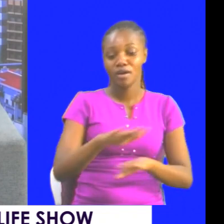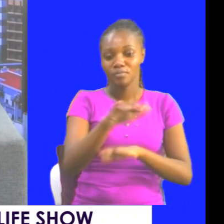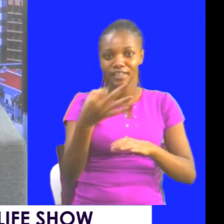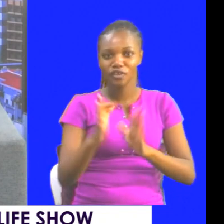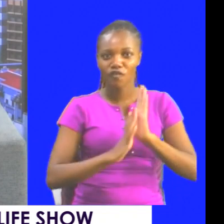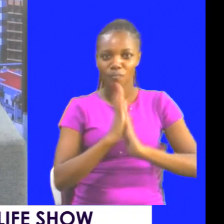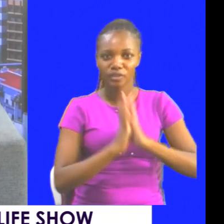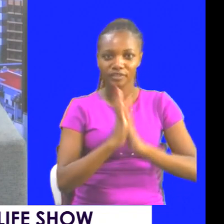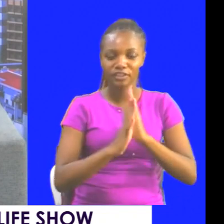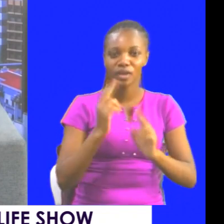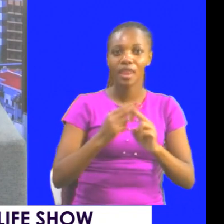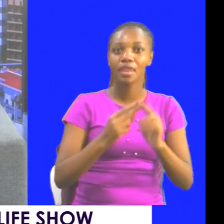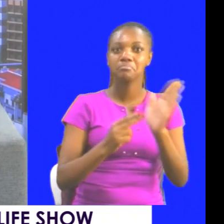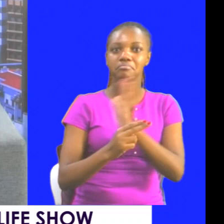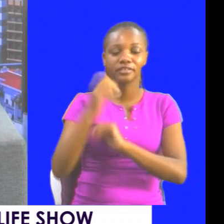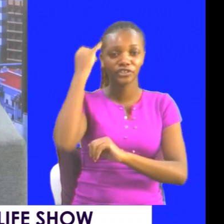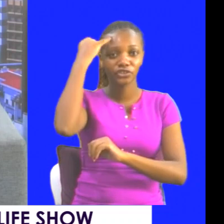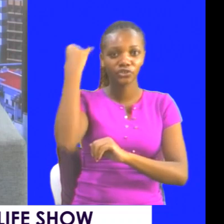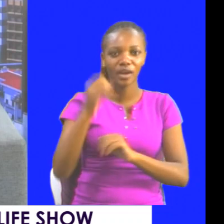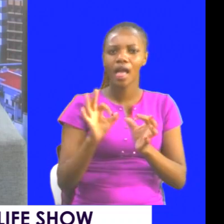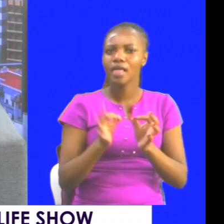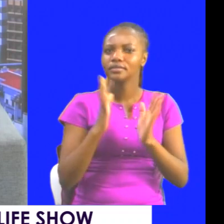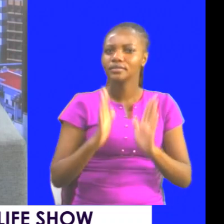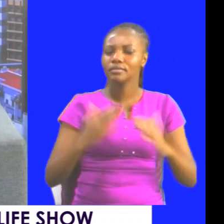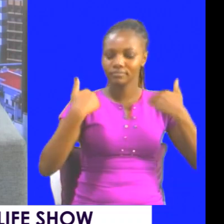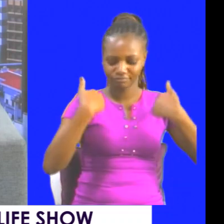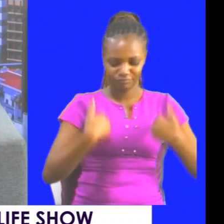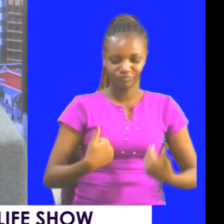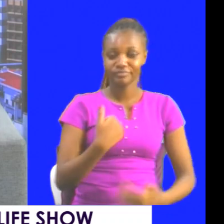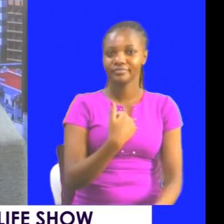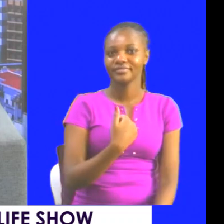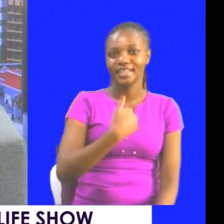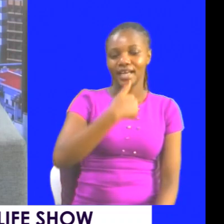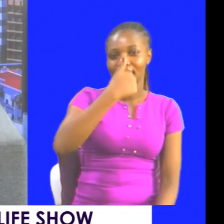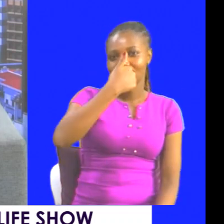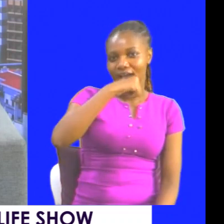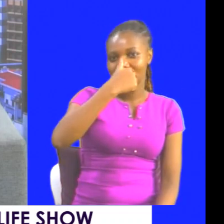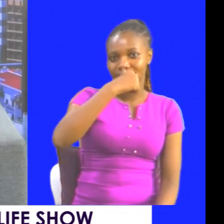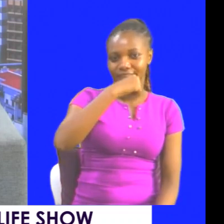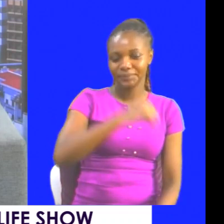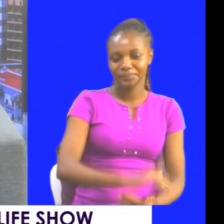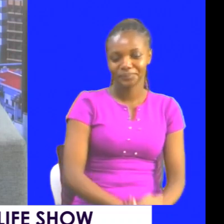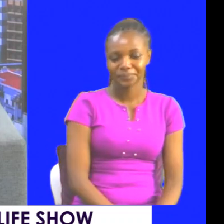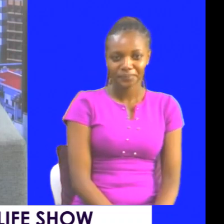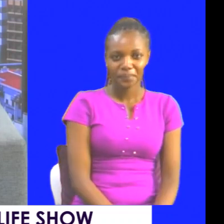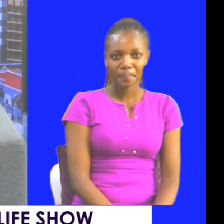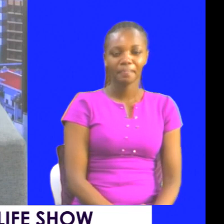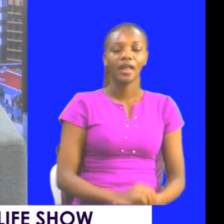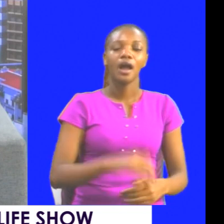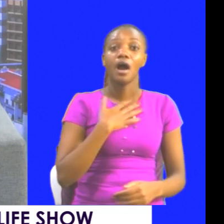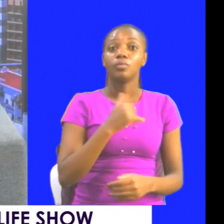name is JONA SIMBA. My sign language interpreter in this section is Ann Wairimu. I'm